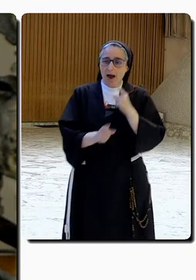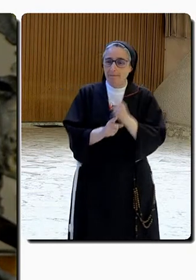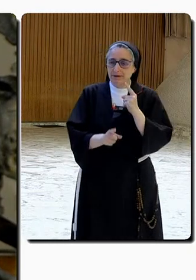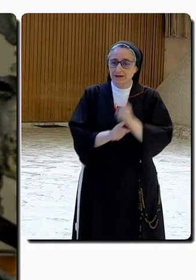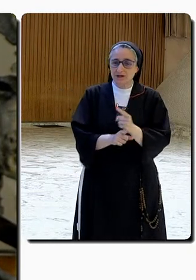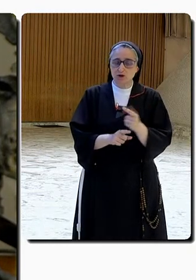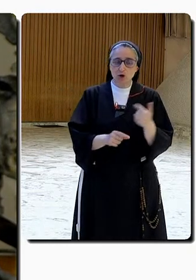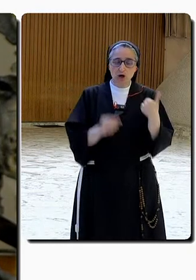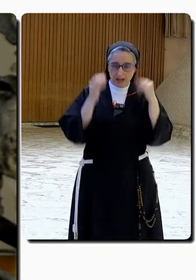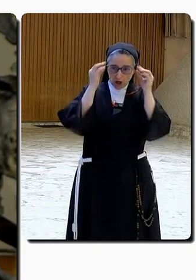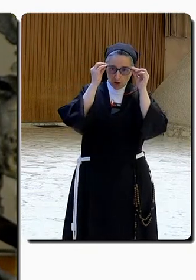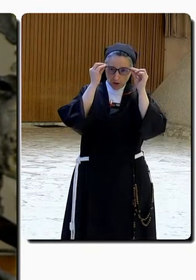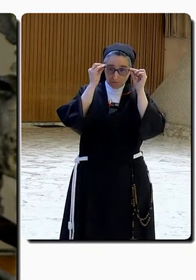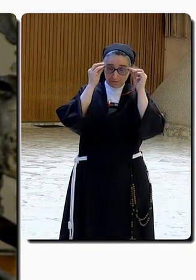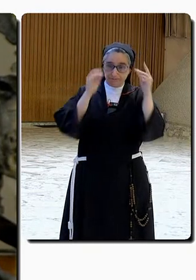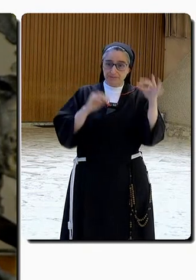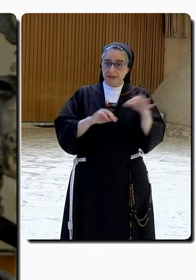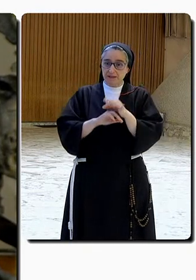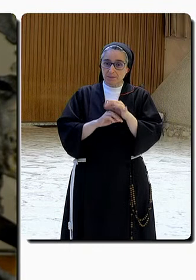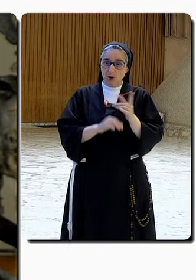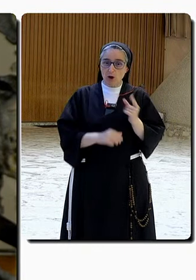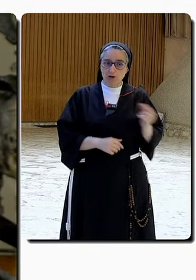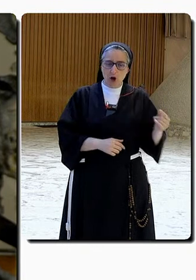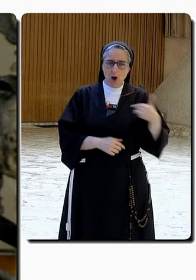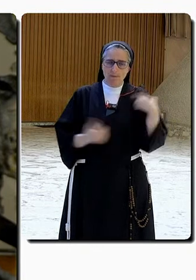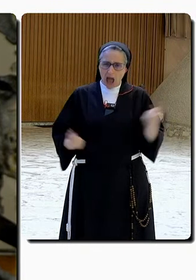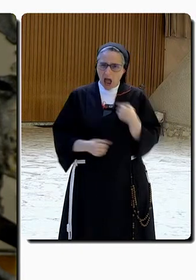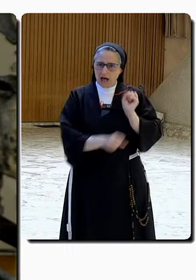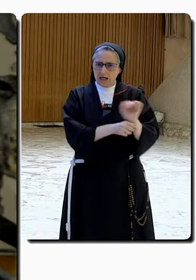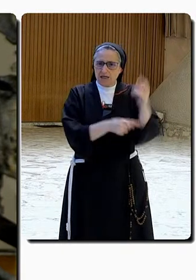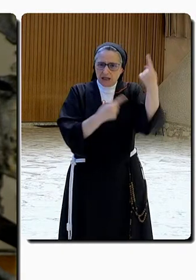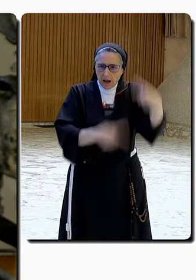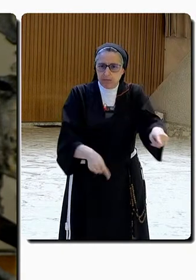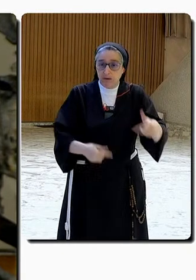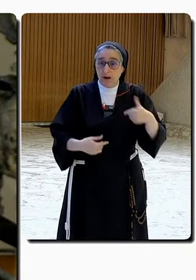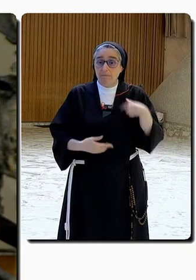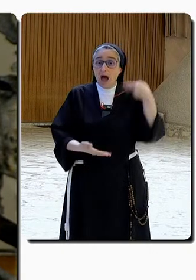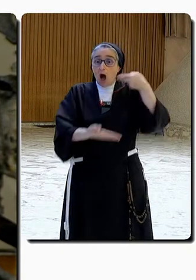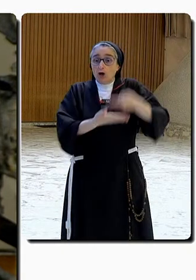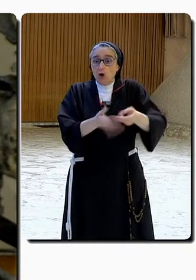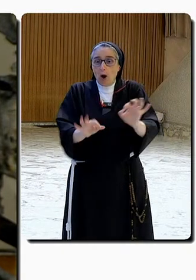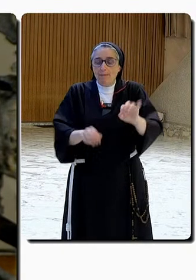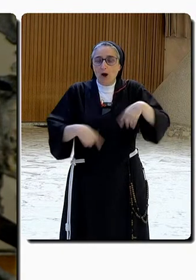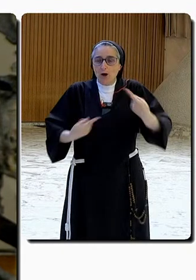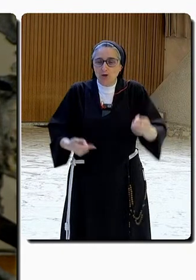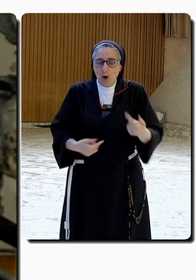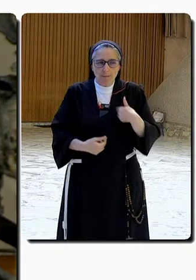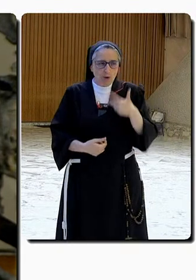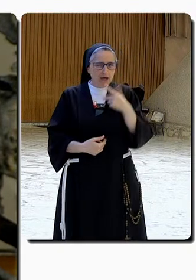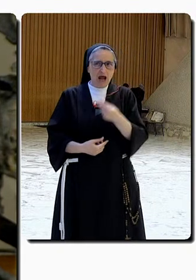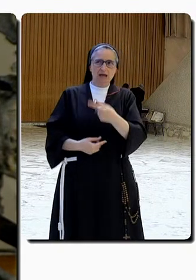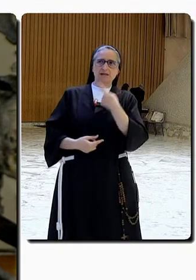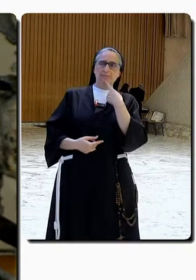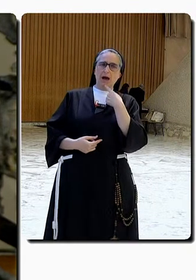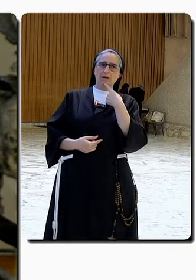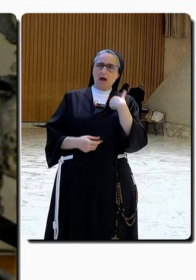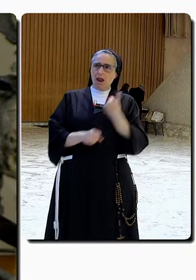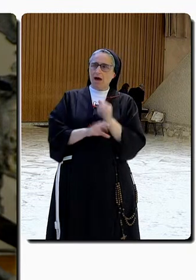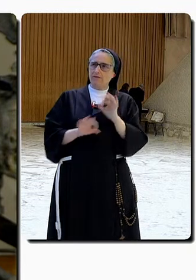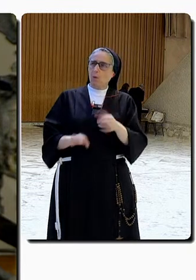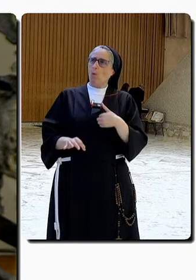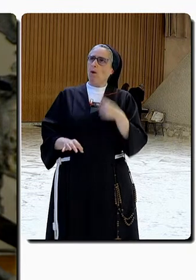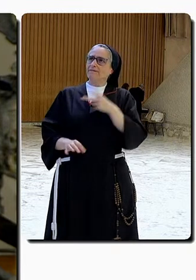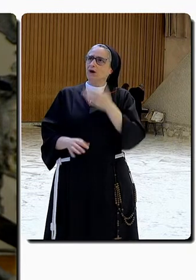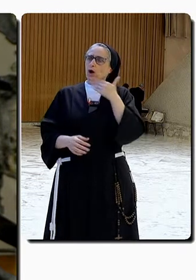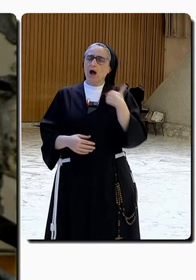married couples to do during all of these years, to boldly compliment their priests by sharing their testimony